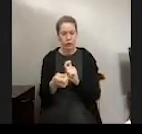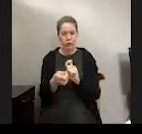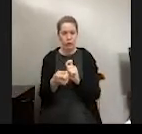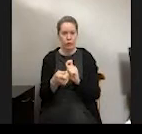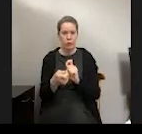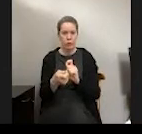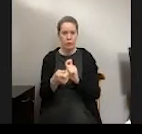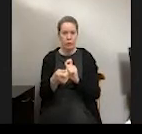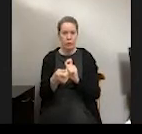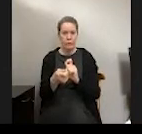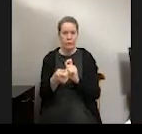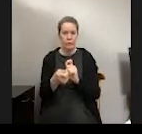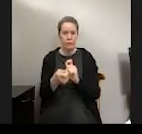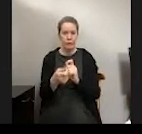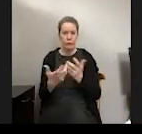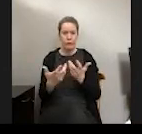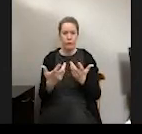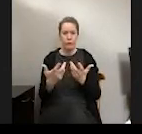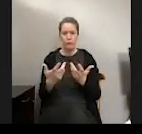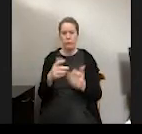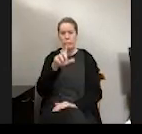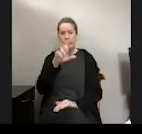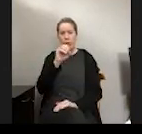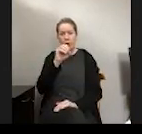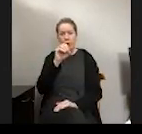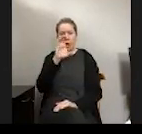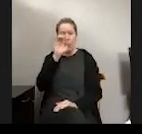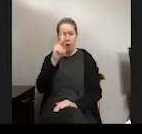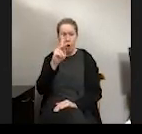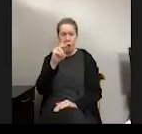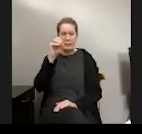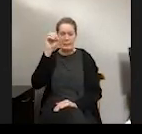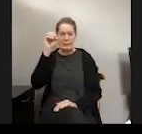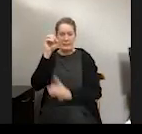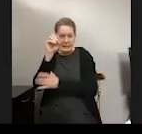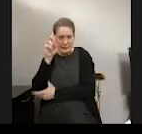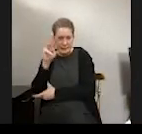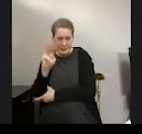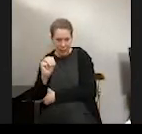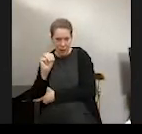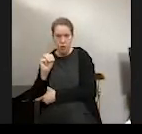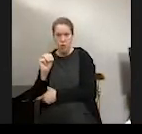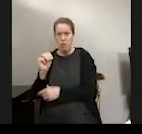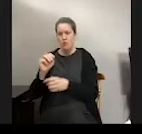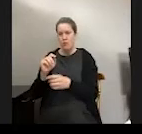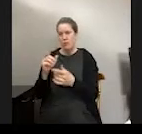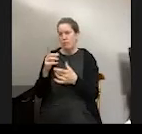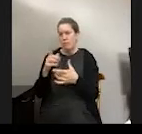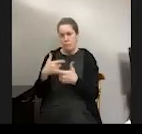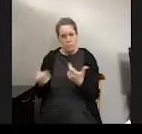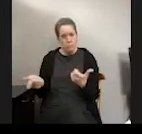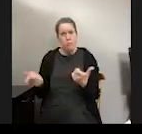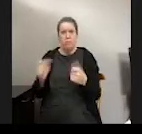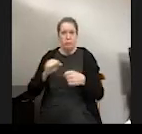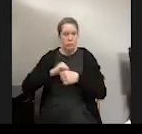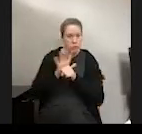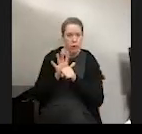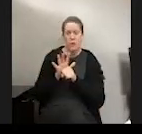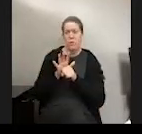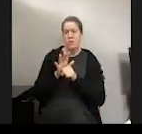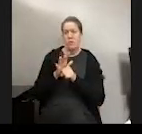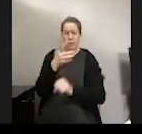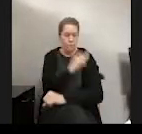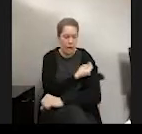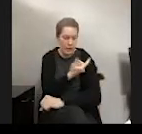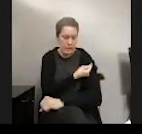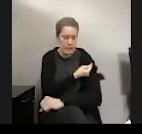outside of, you know, obviously lockdown and everything else that we're in right now, and allowing the vaccine to get into arms, we felt as though September was the